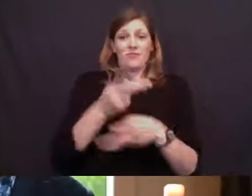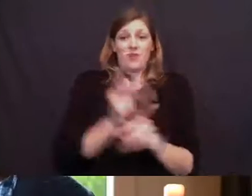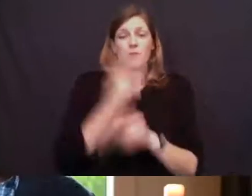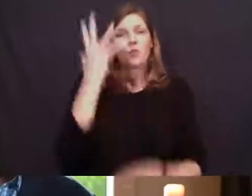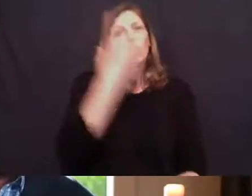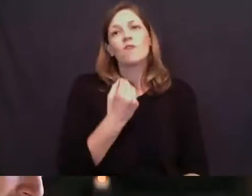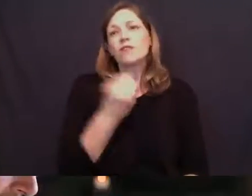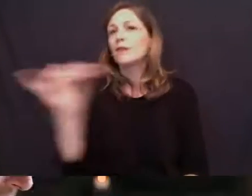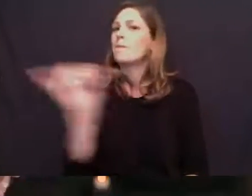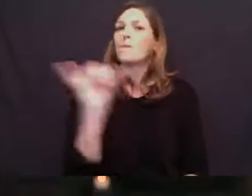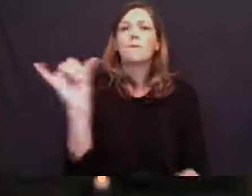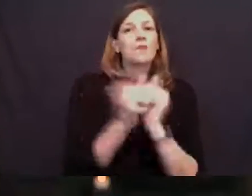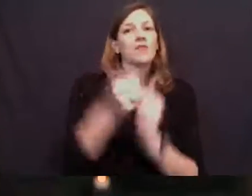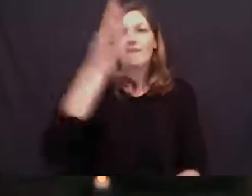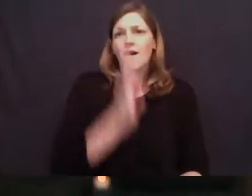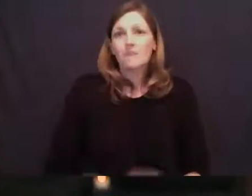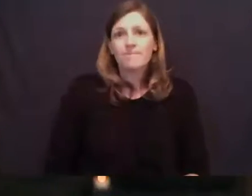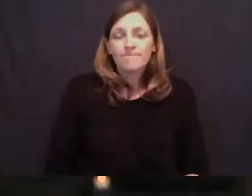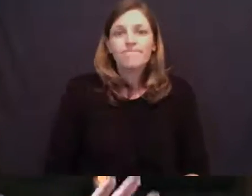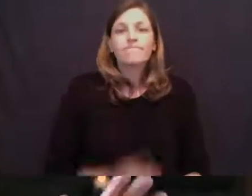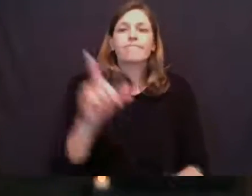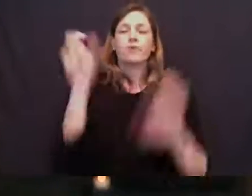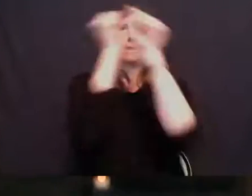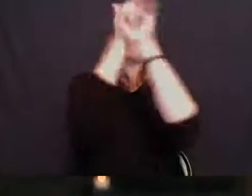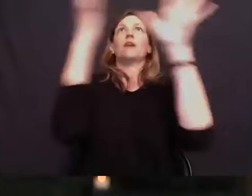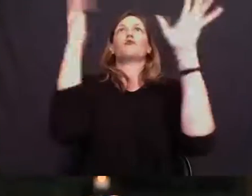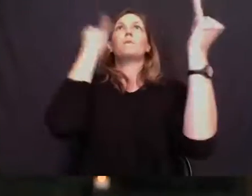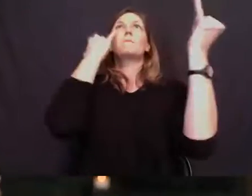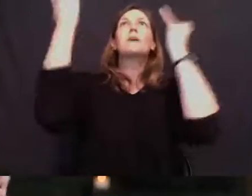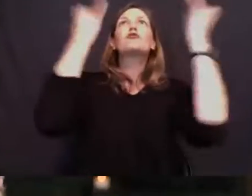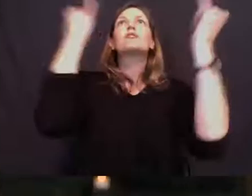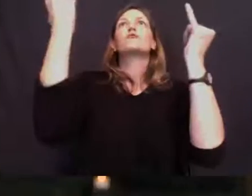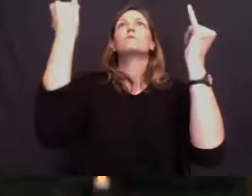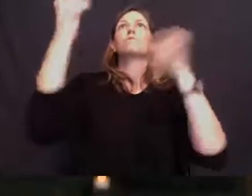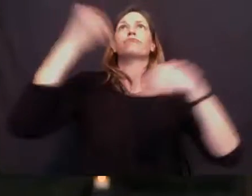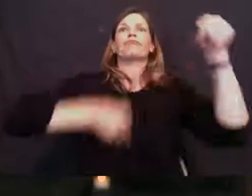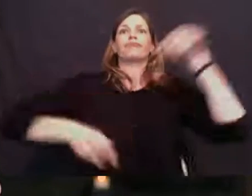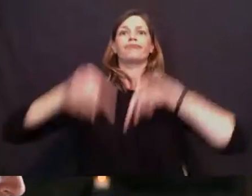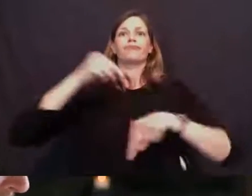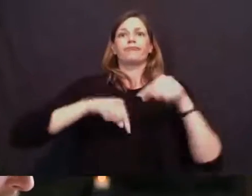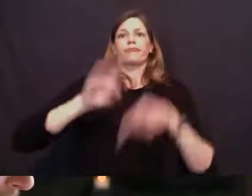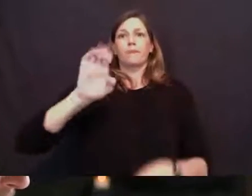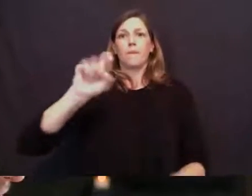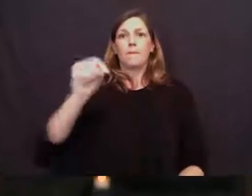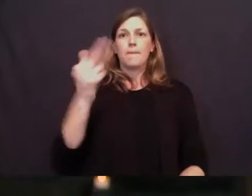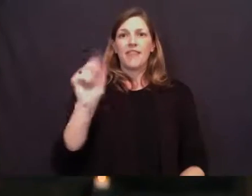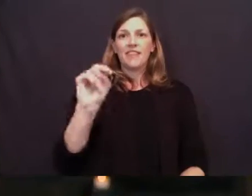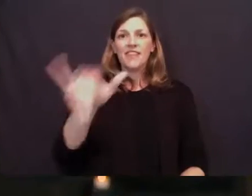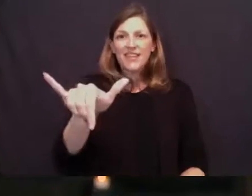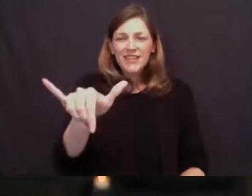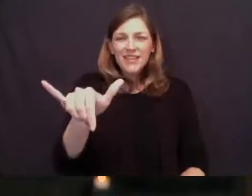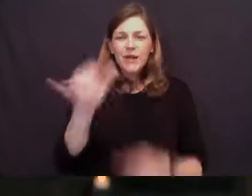with God. Now, let's imagine our imaginations going back to Bethany. Imagine for a moment